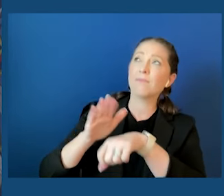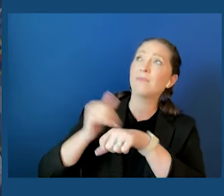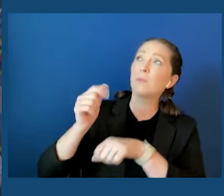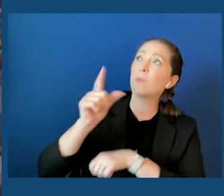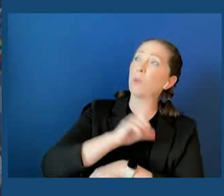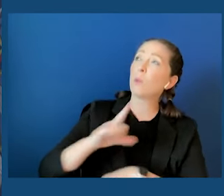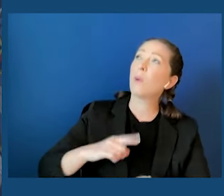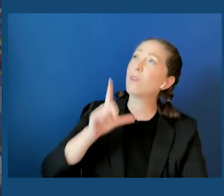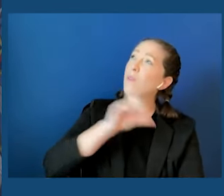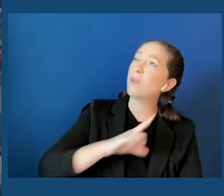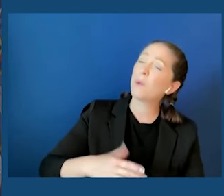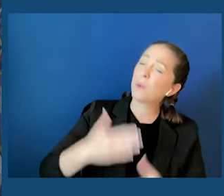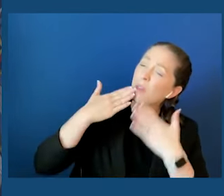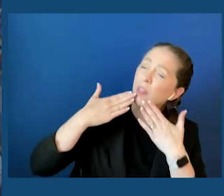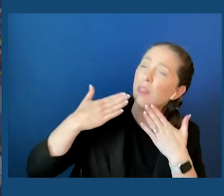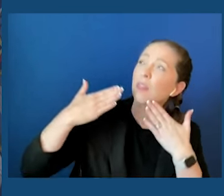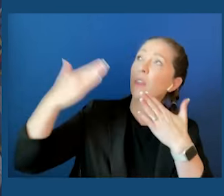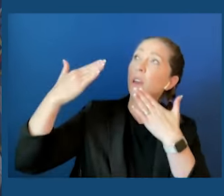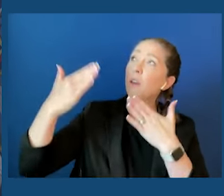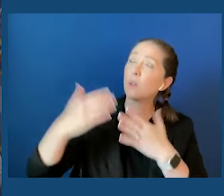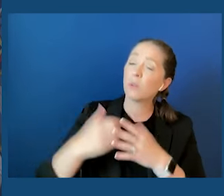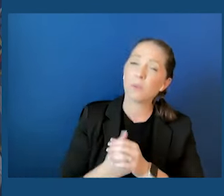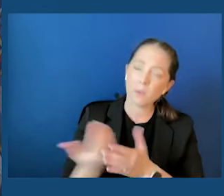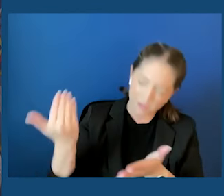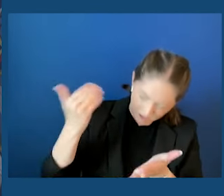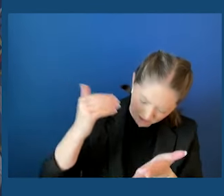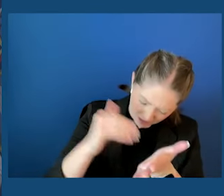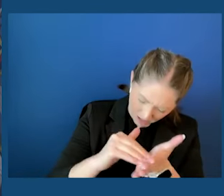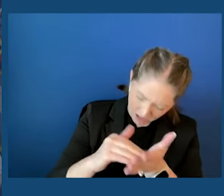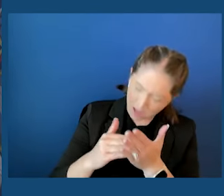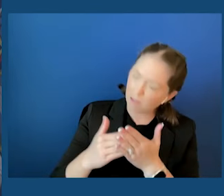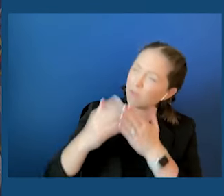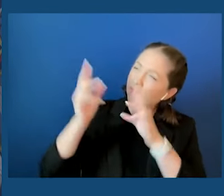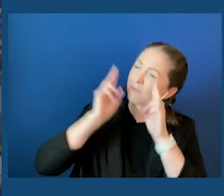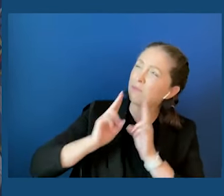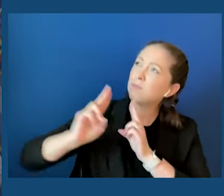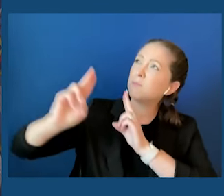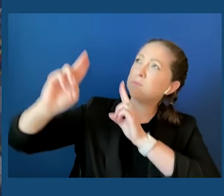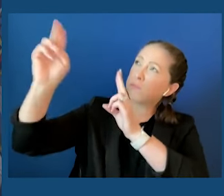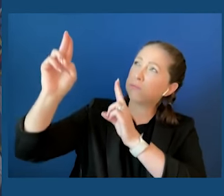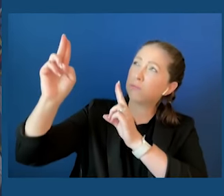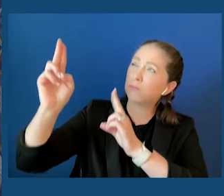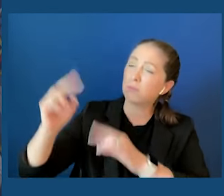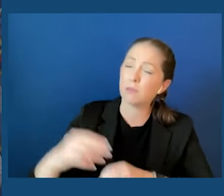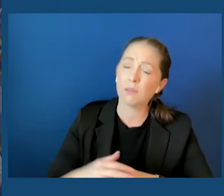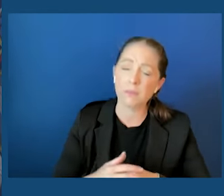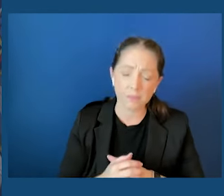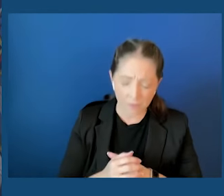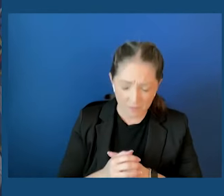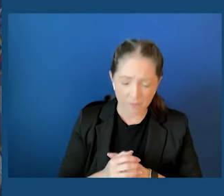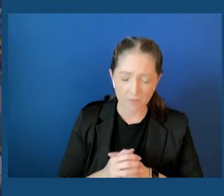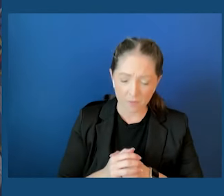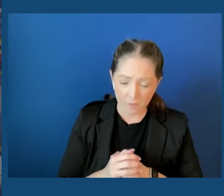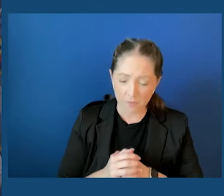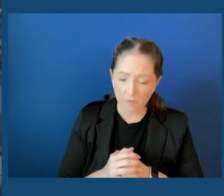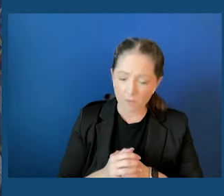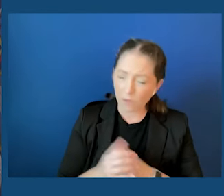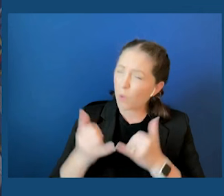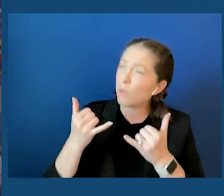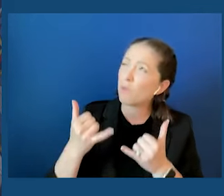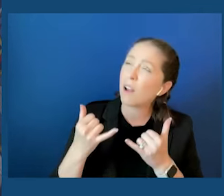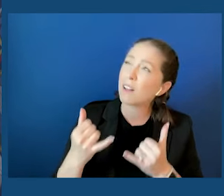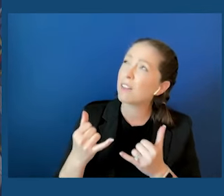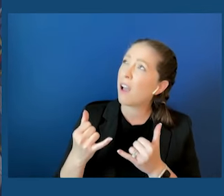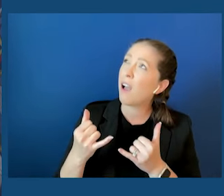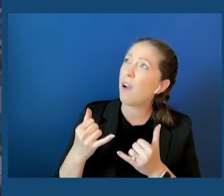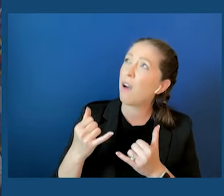thank you once again, and Lord, we honor you. We ask right now, Lord, that you just continue